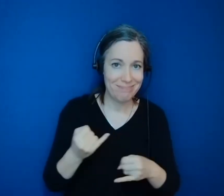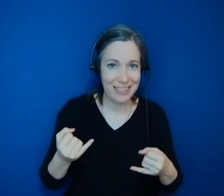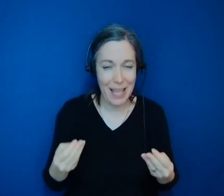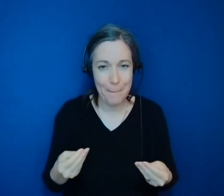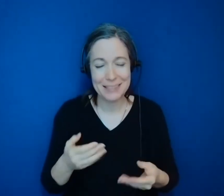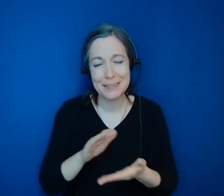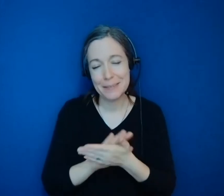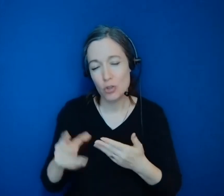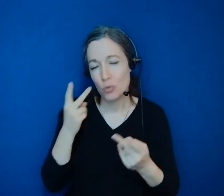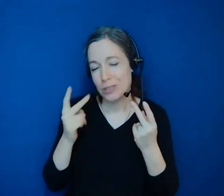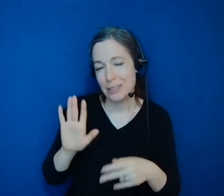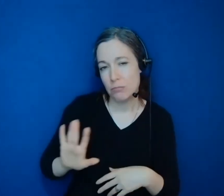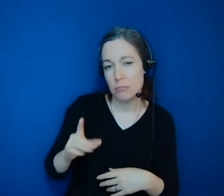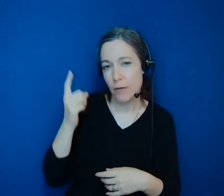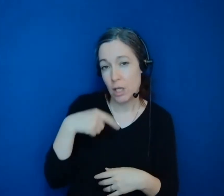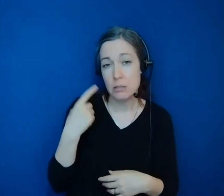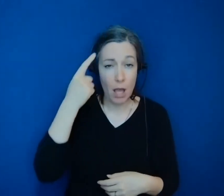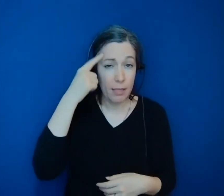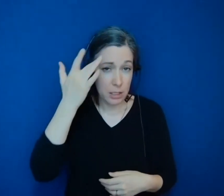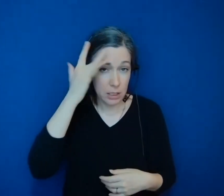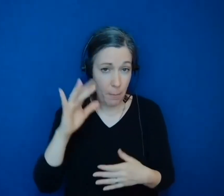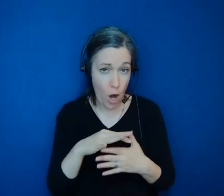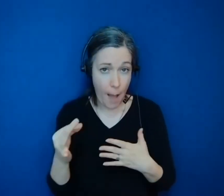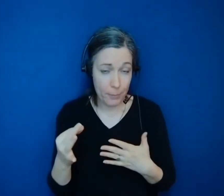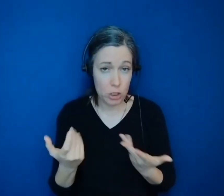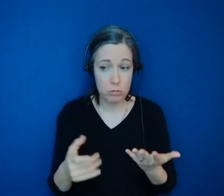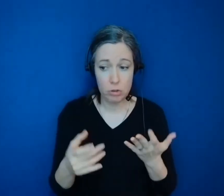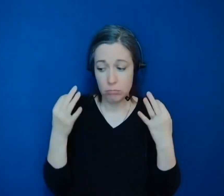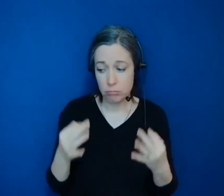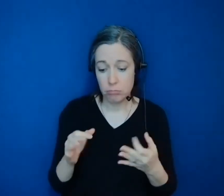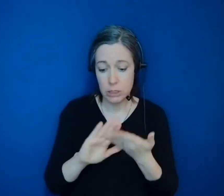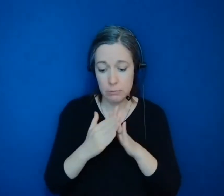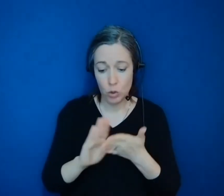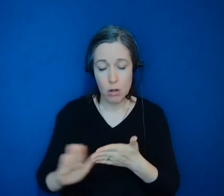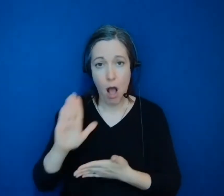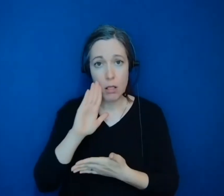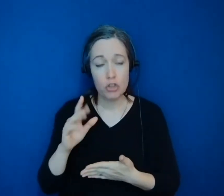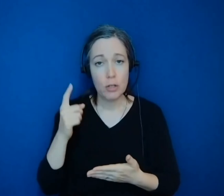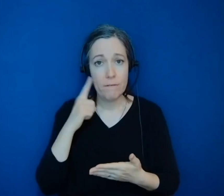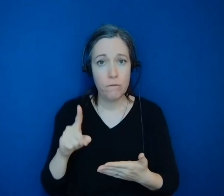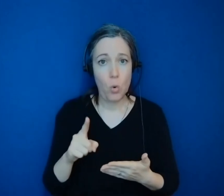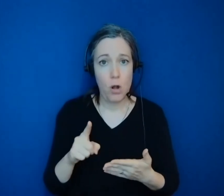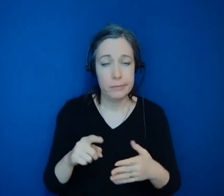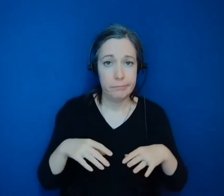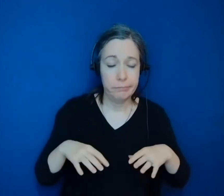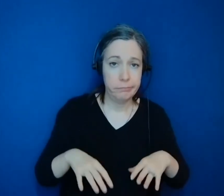And I think it's the smartest option to use community colleges to get that step up before transferring.